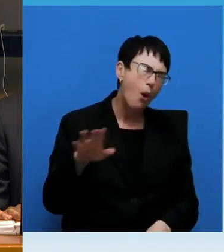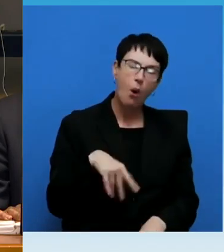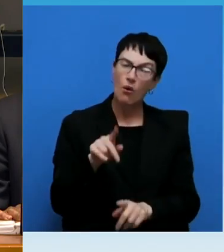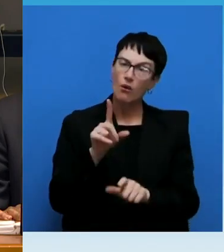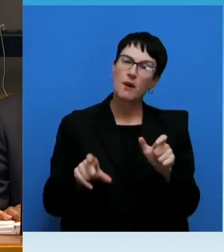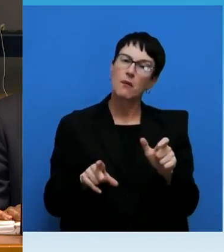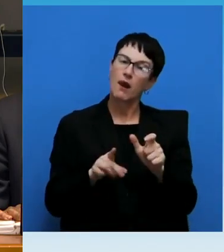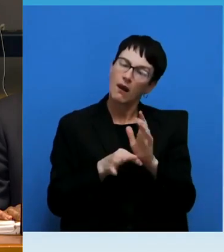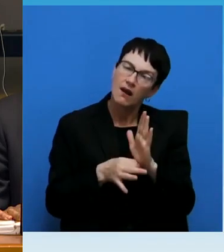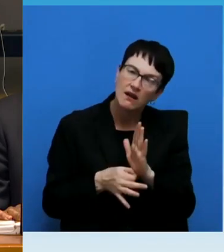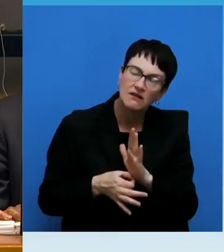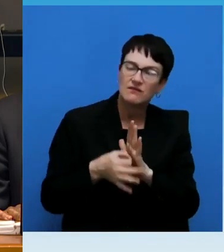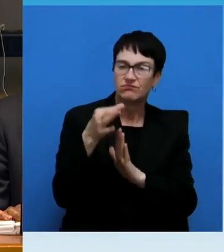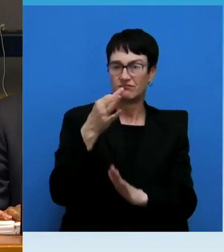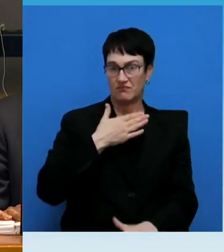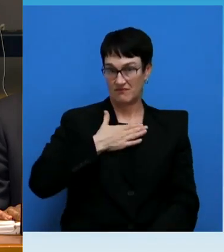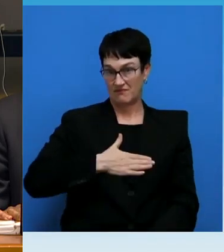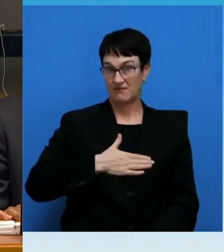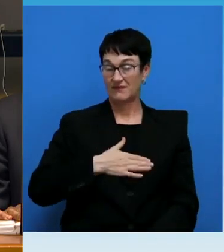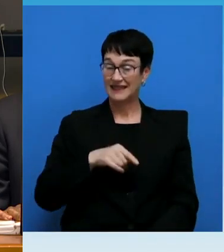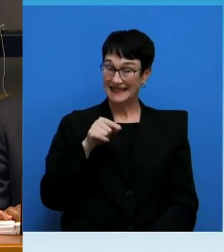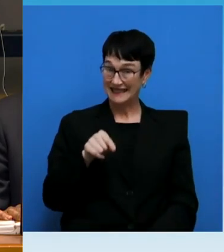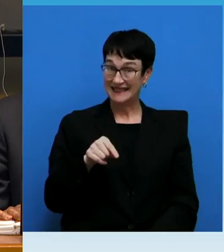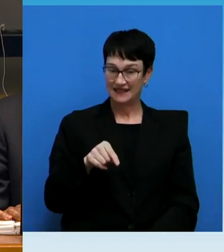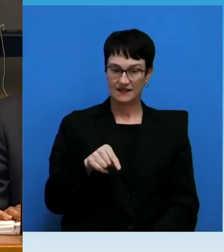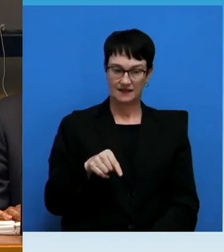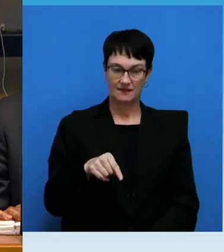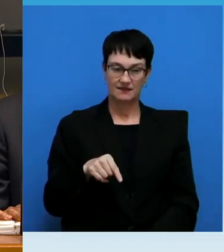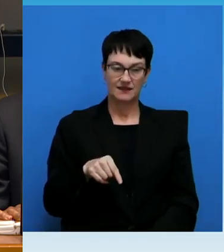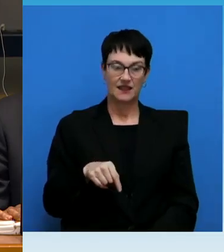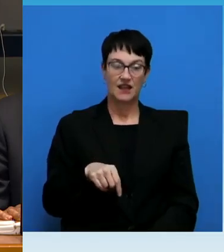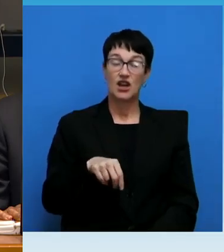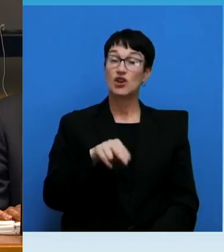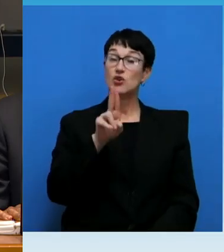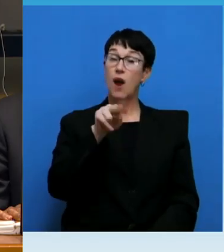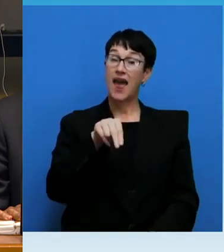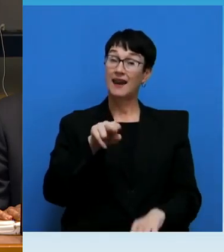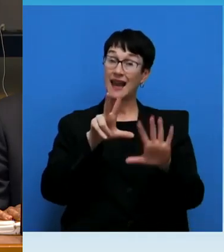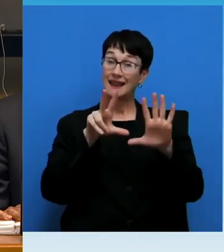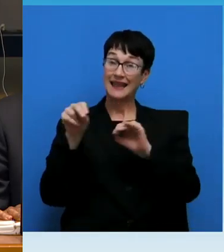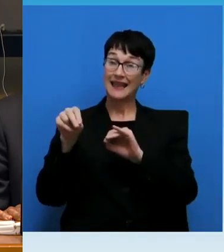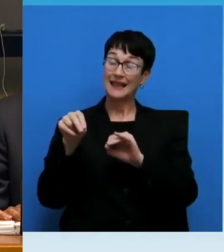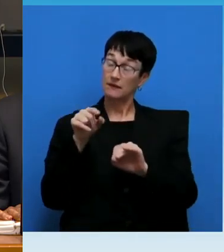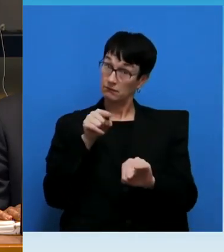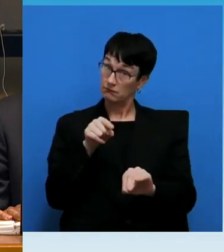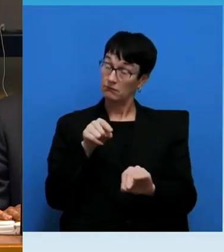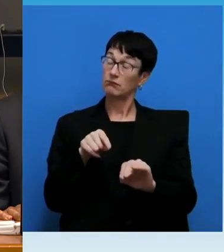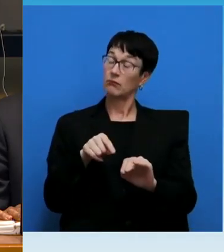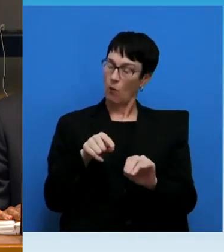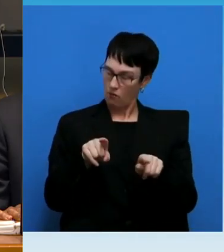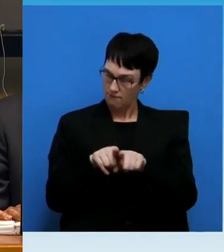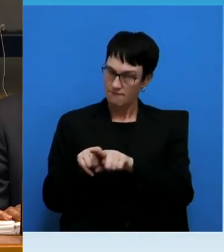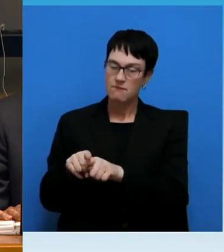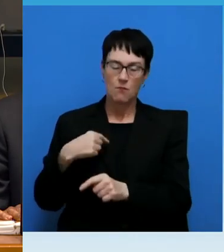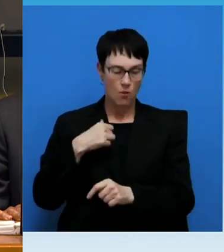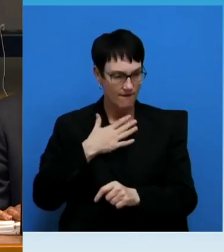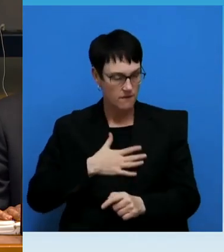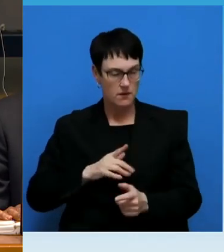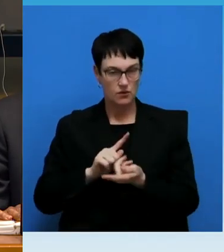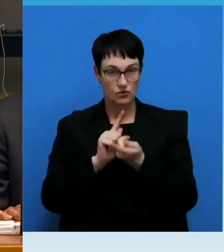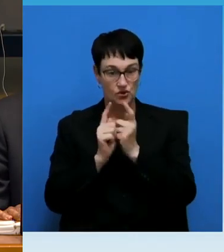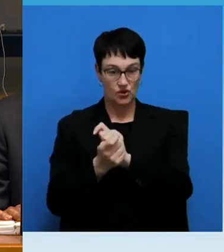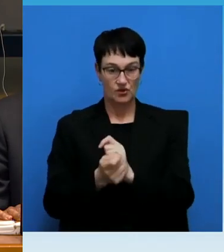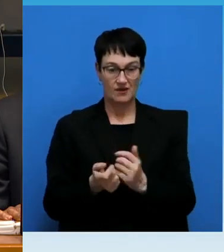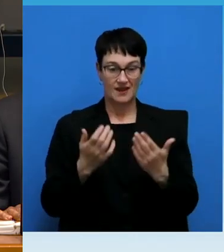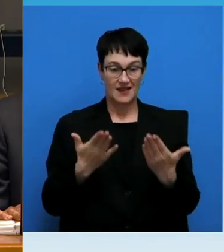80. With UNDIS 2.0 as our guiding light for the next 5 years, UNFPA